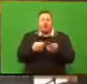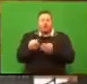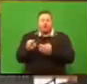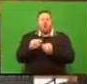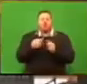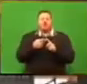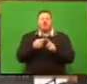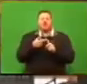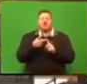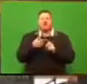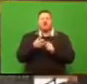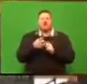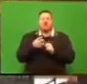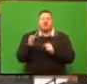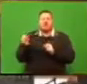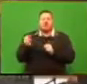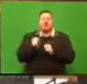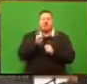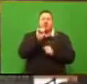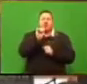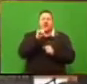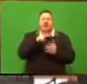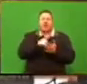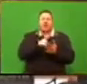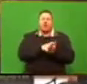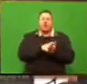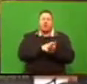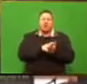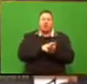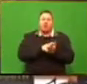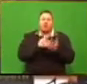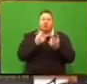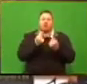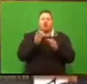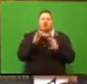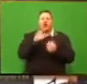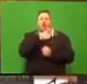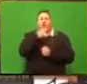nomthetho wabo, bazenzela unothanda nje.